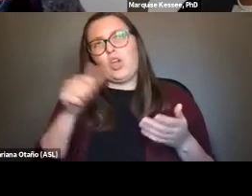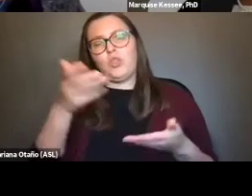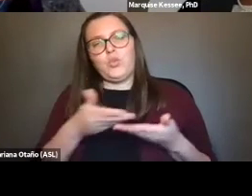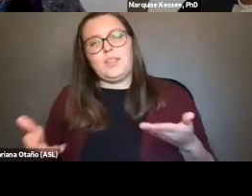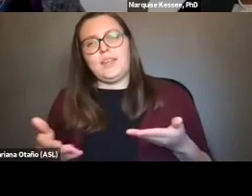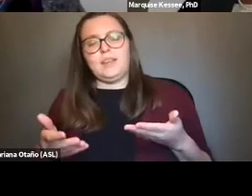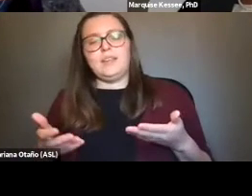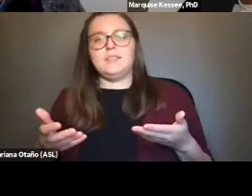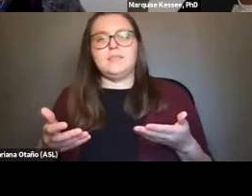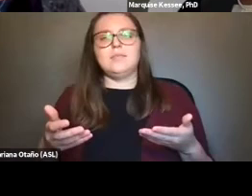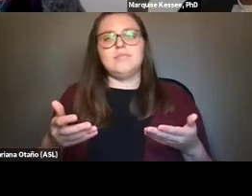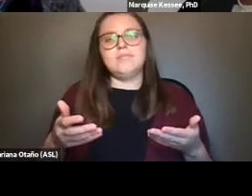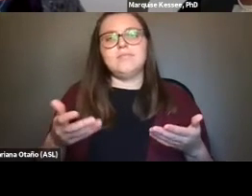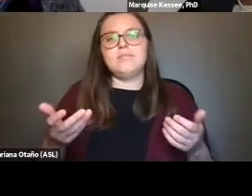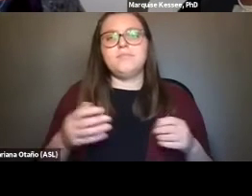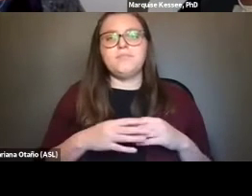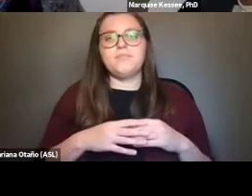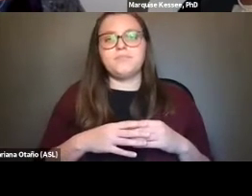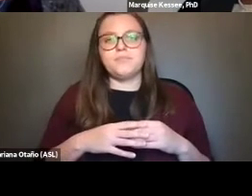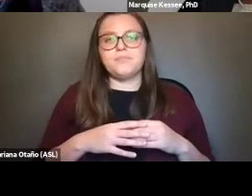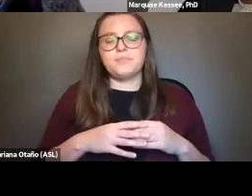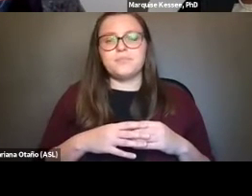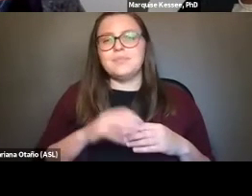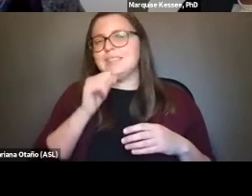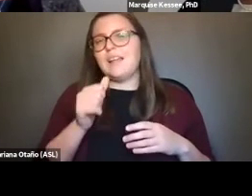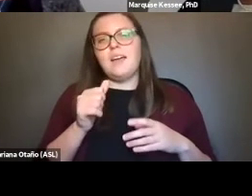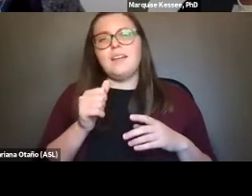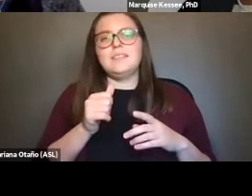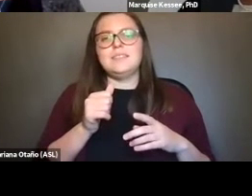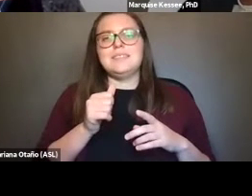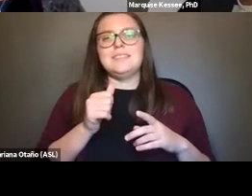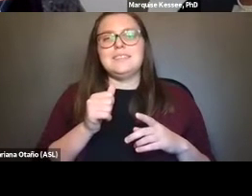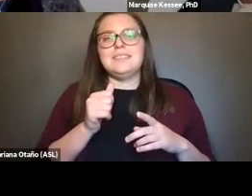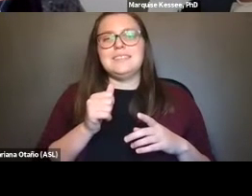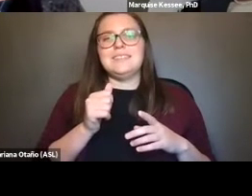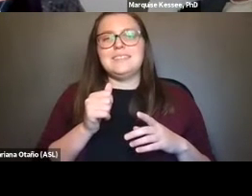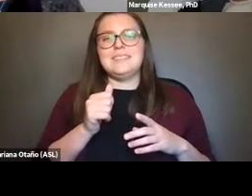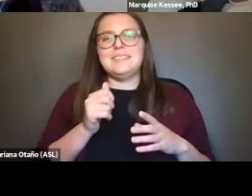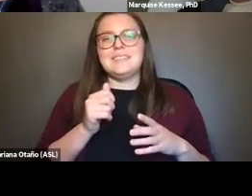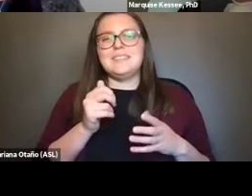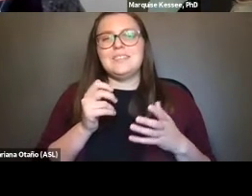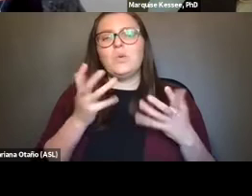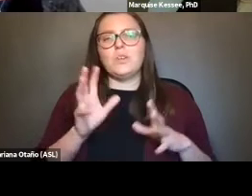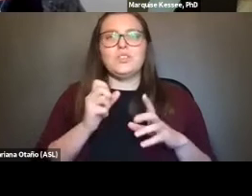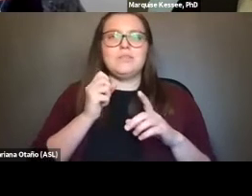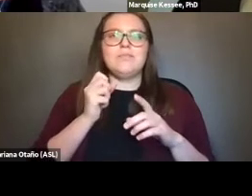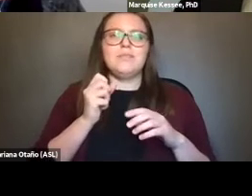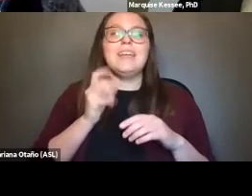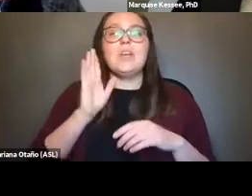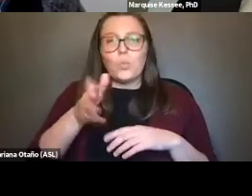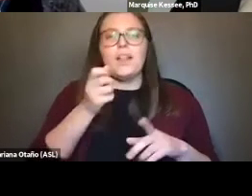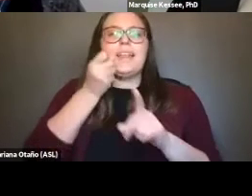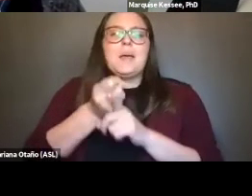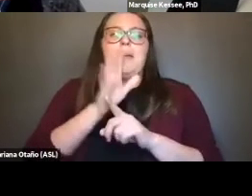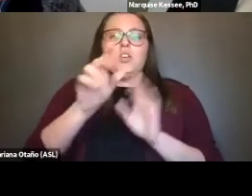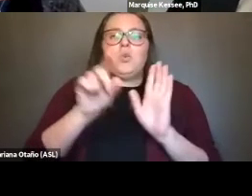thing, because it not only does it affect the grade piece of your academic life, but also will affect your financial aspect